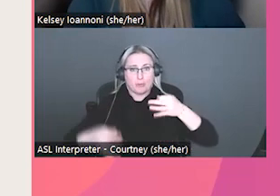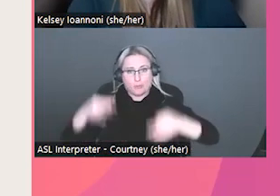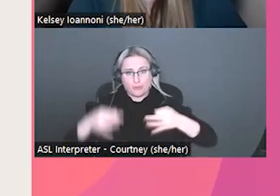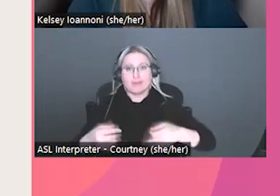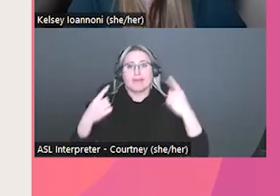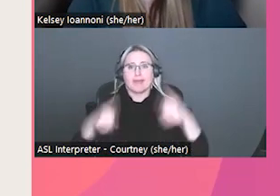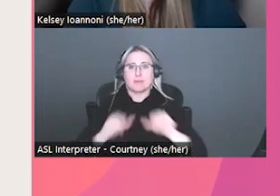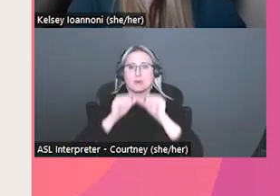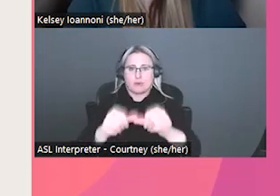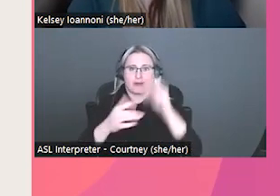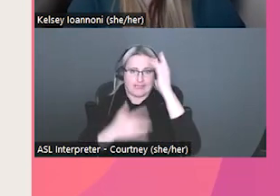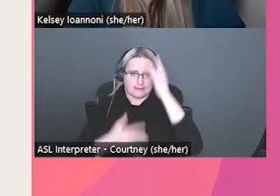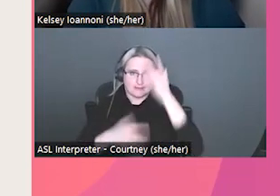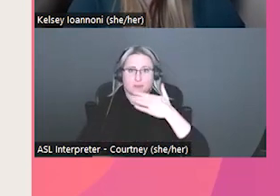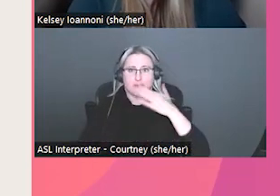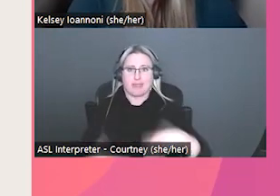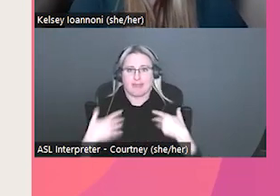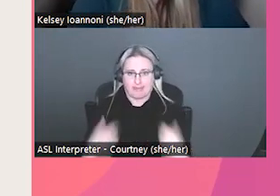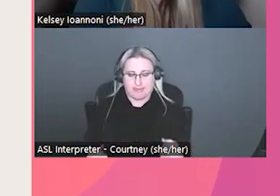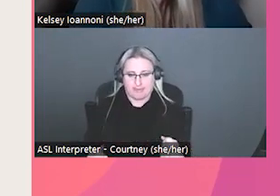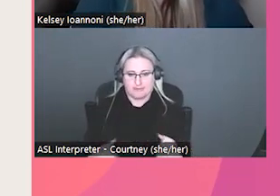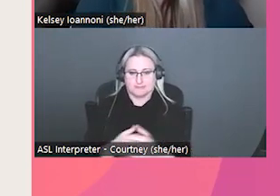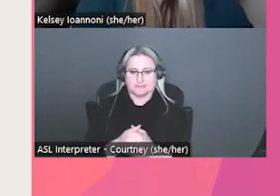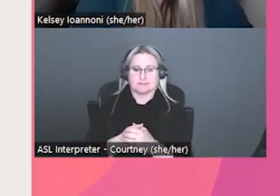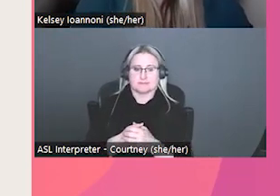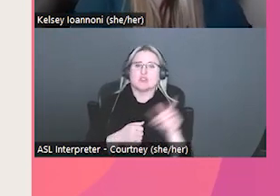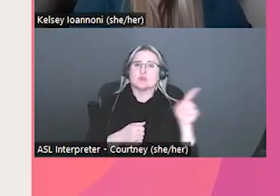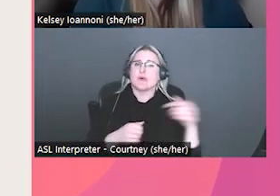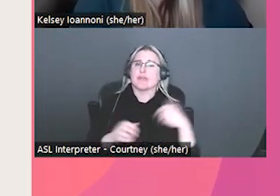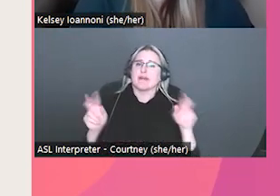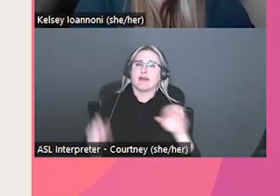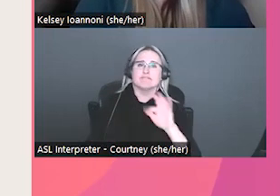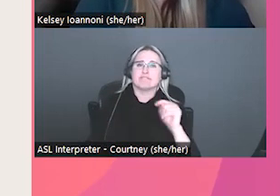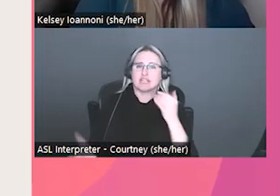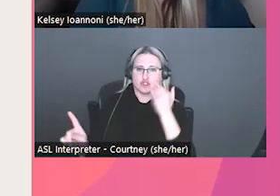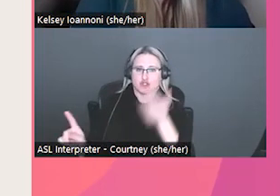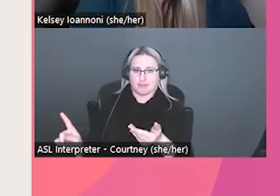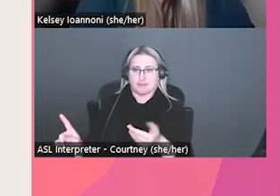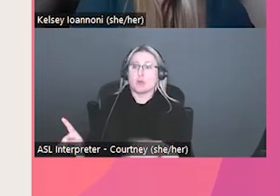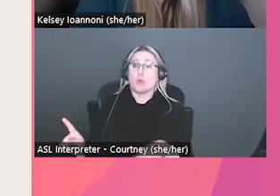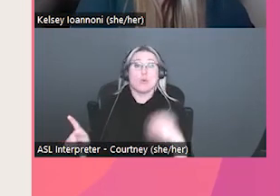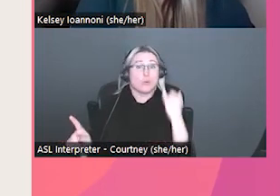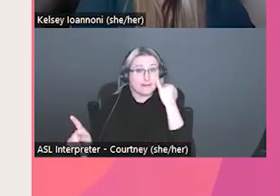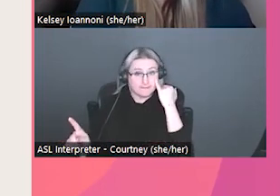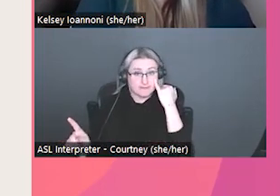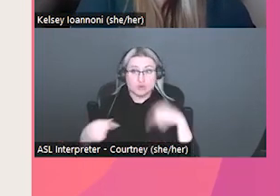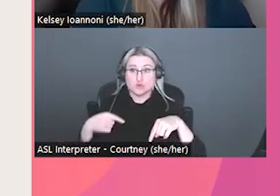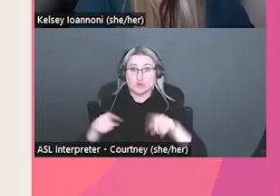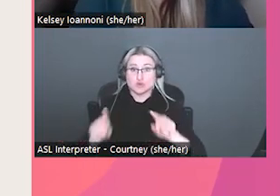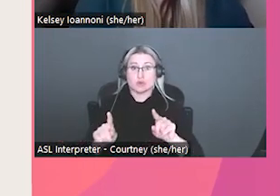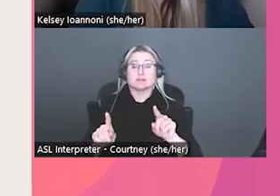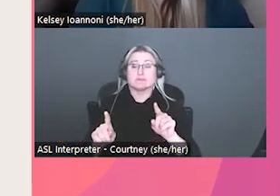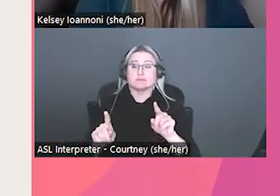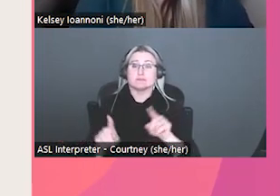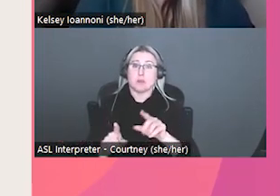healthcare providers a space to justify their medical fat shaming or consistently bring up weight in